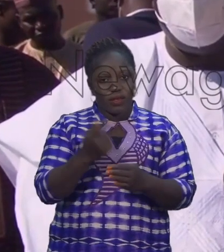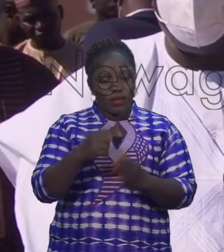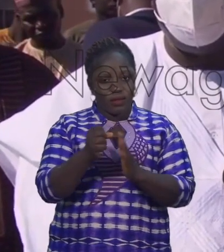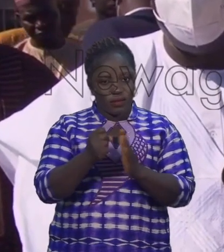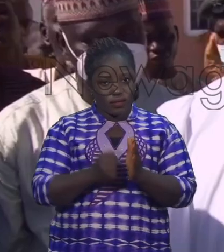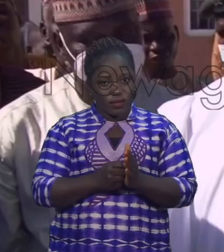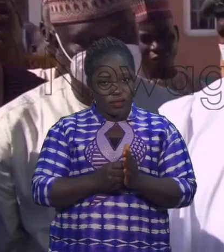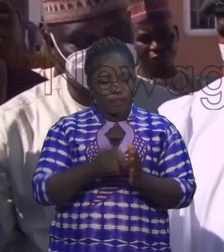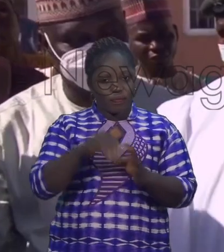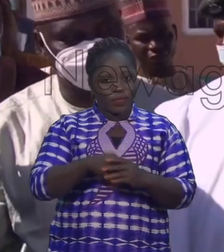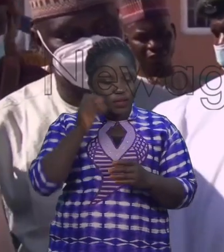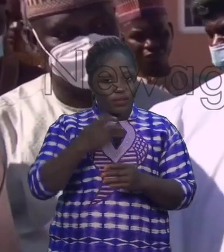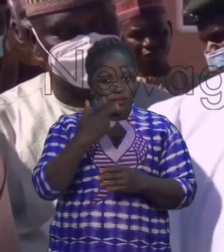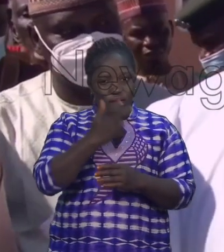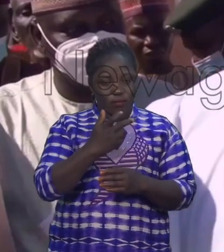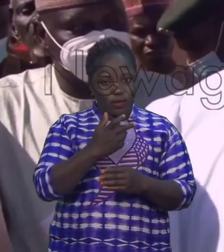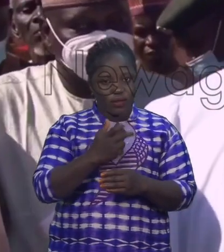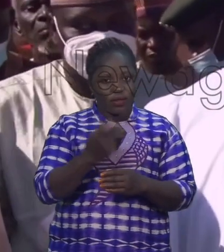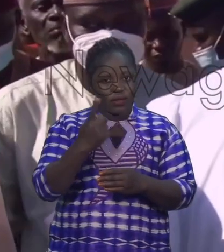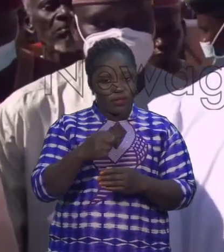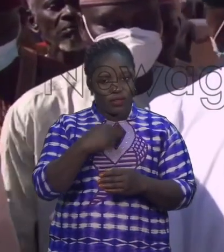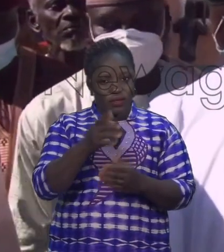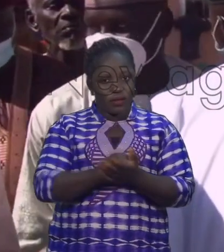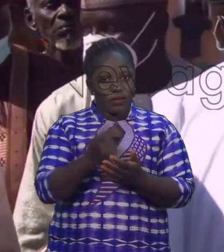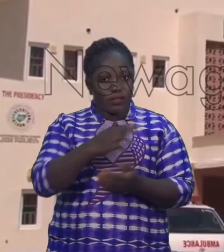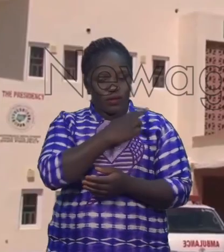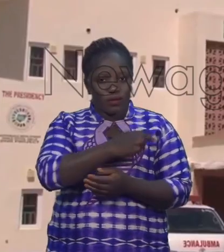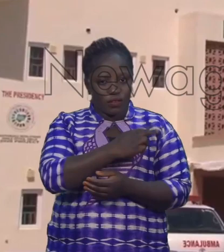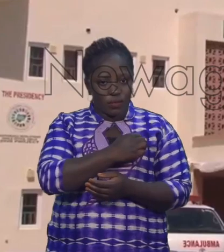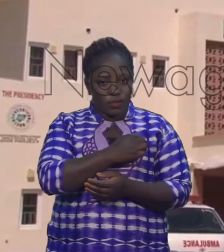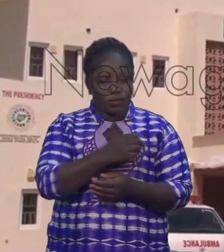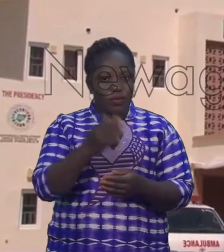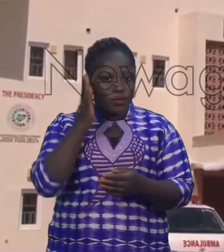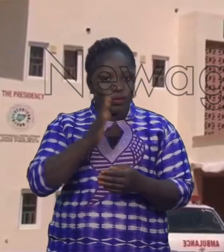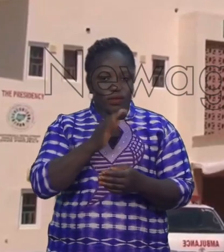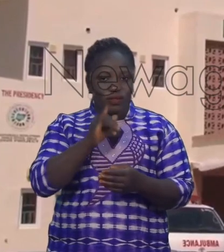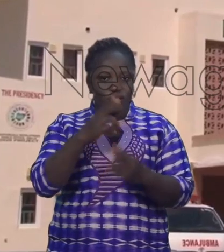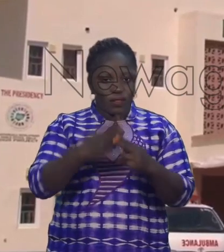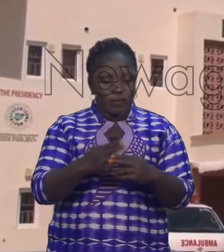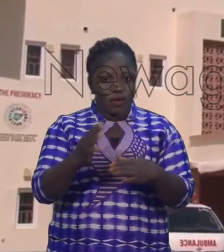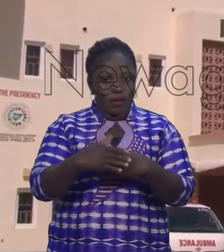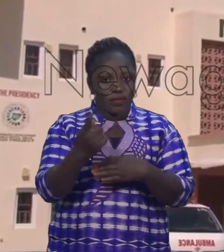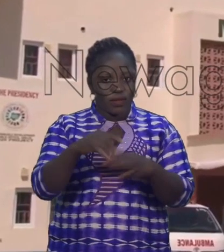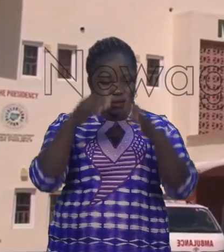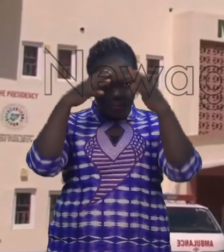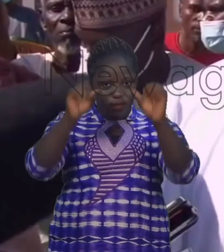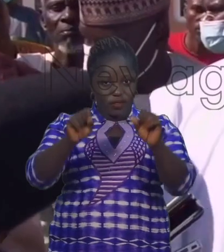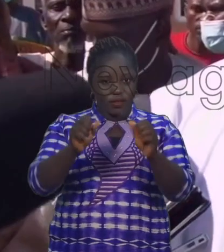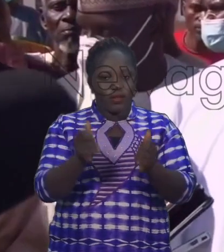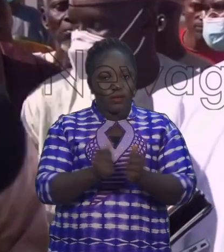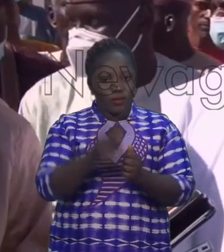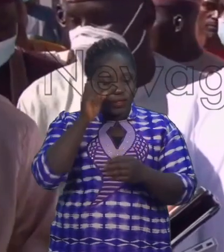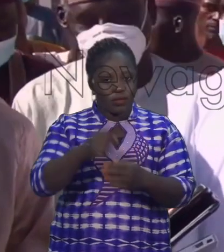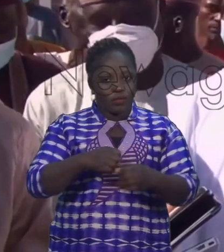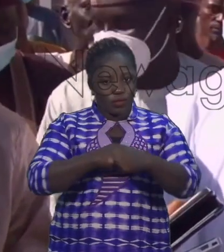this senatorial district. In his remarks, Senator Ahmad Lawal disclosed that the hospital has been named after President Muhammadu Buhari in view of